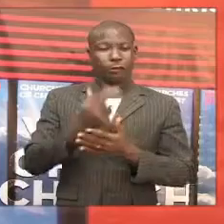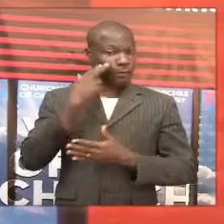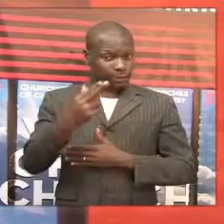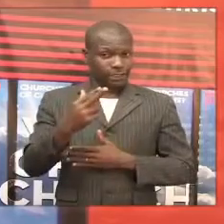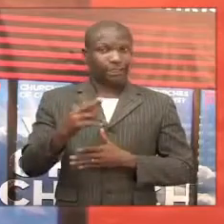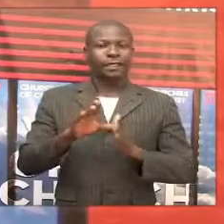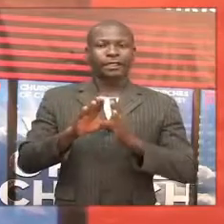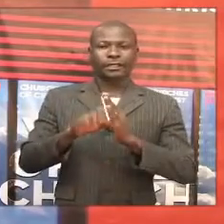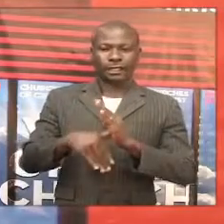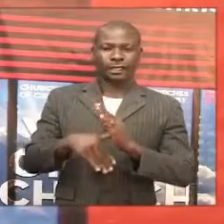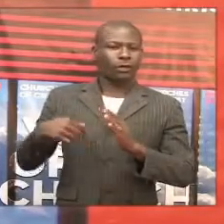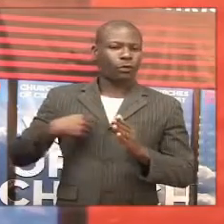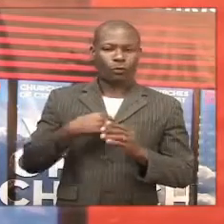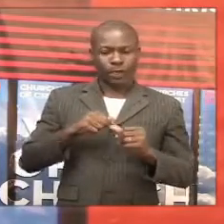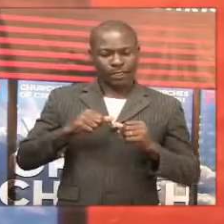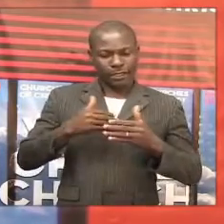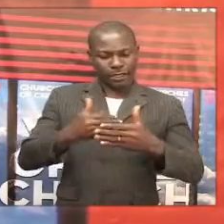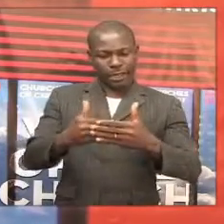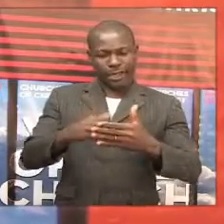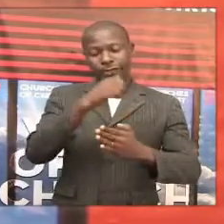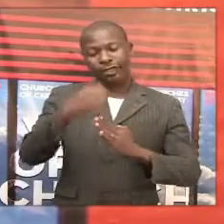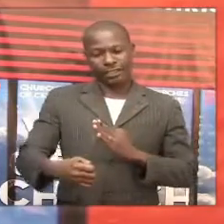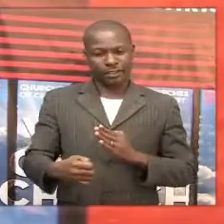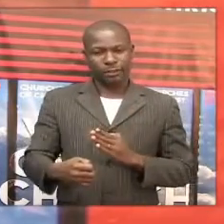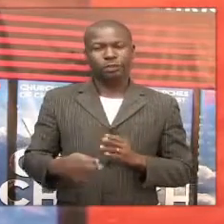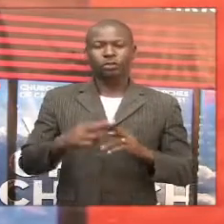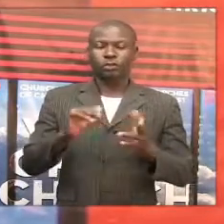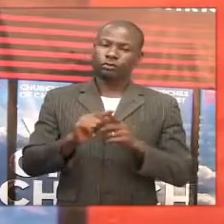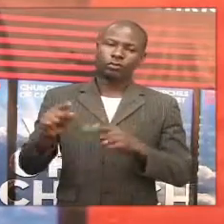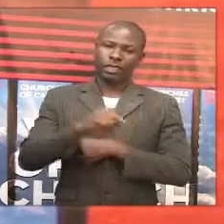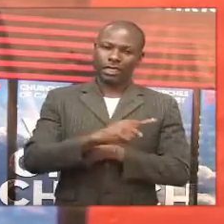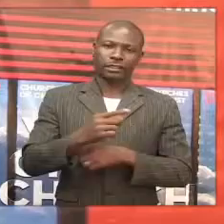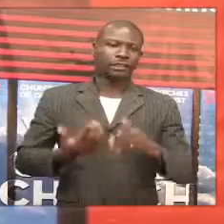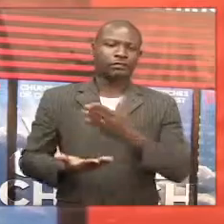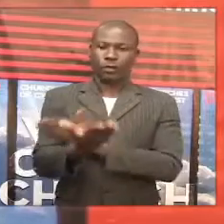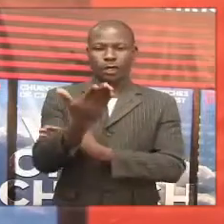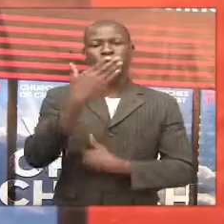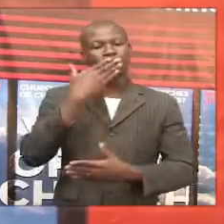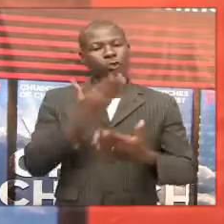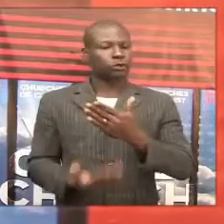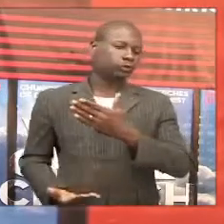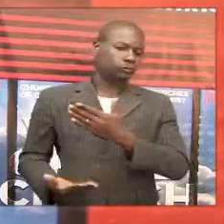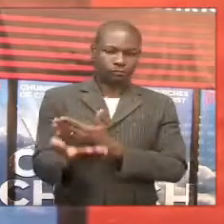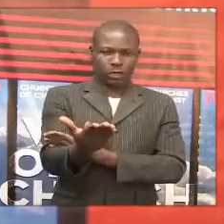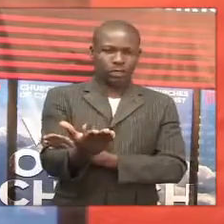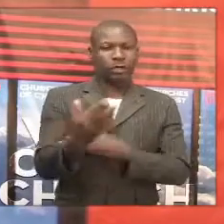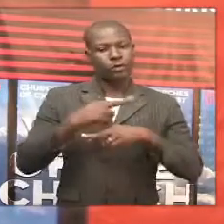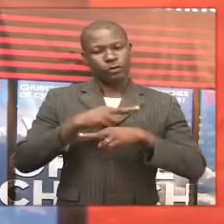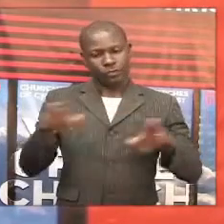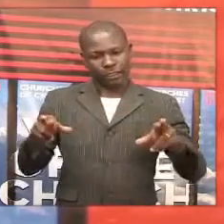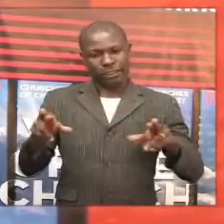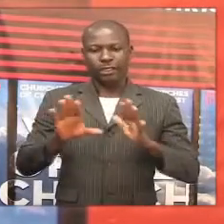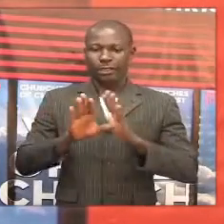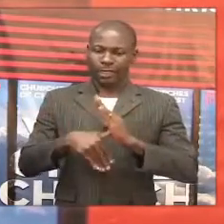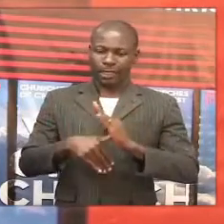jese yade suano yade ba awiye enti ene anopai meme wachi bio ye krado na ye nsua